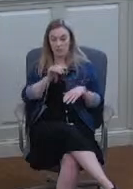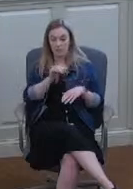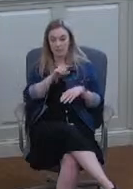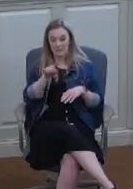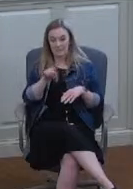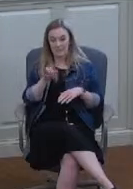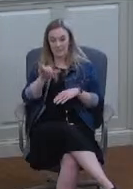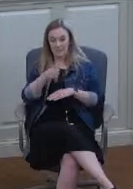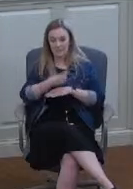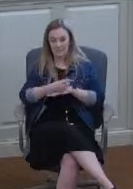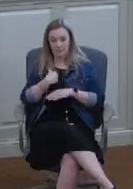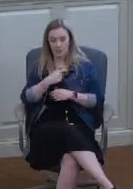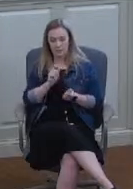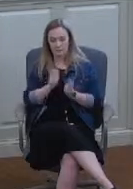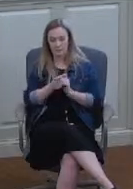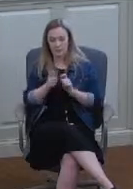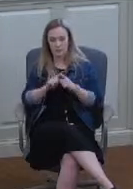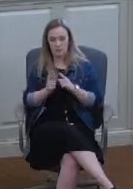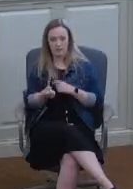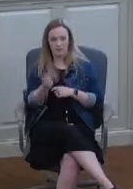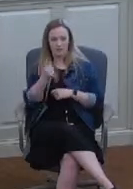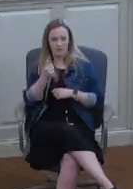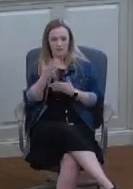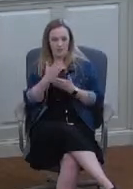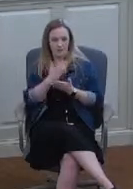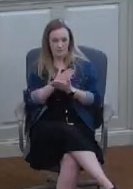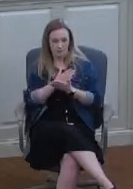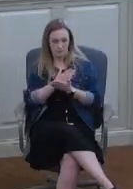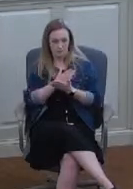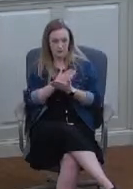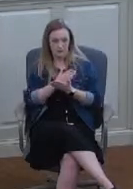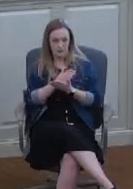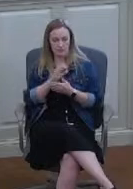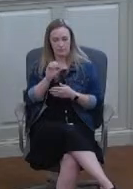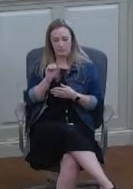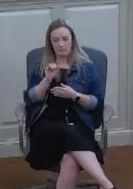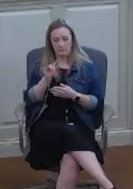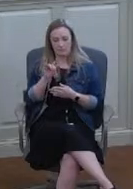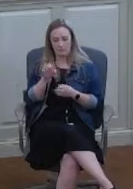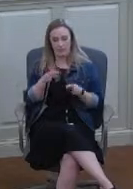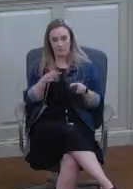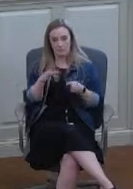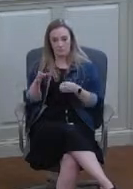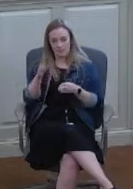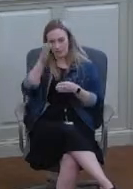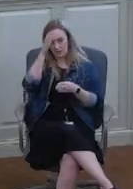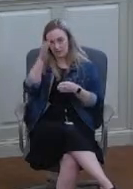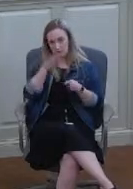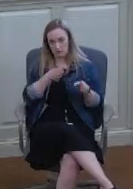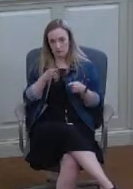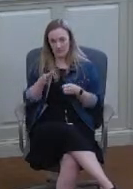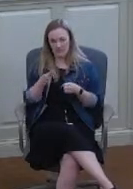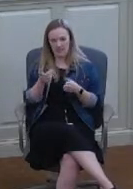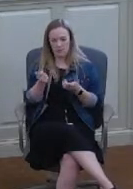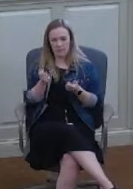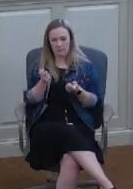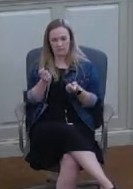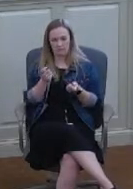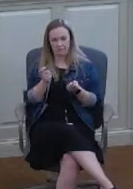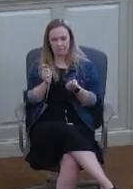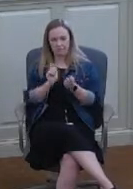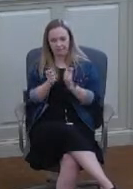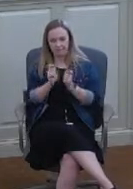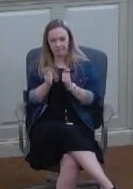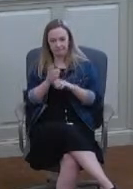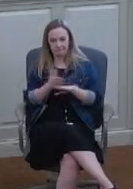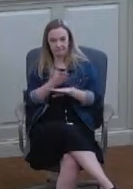development plan was amended to 11 items, and the site plan, conceptual plan, was kind of revised as part of